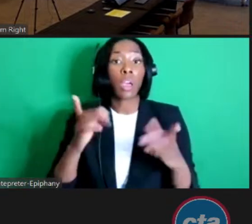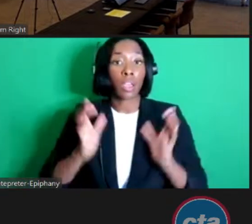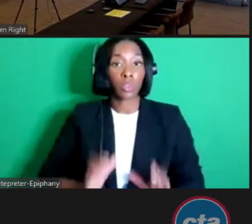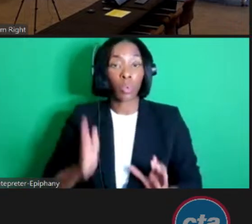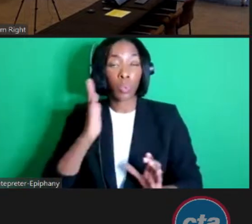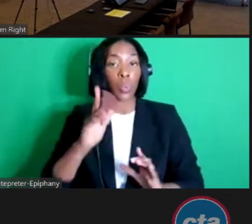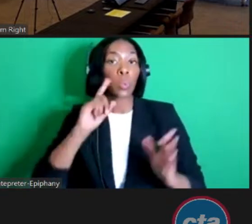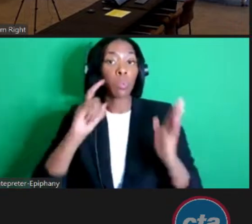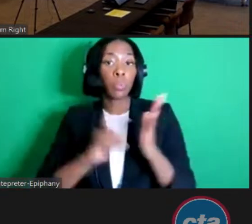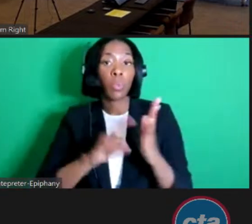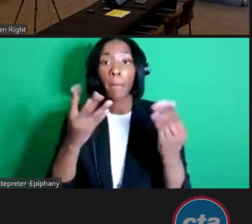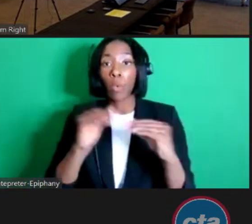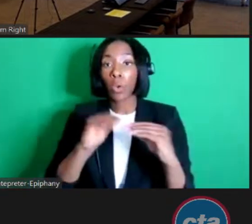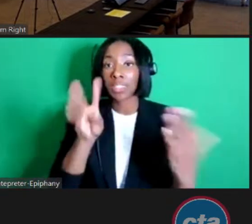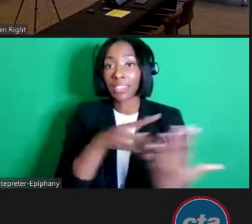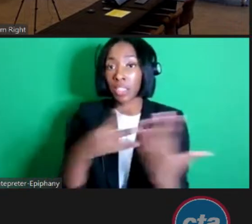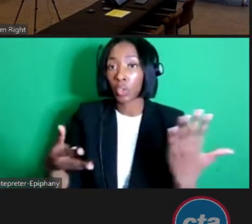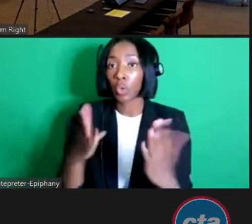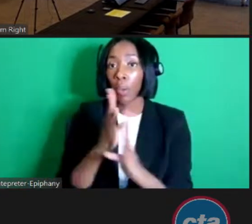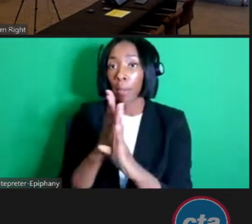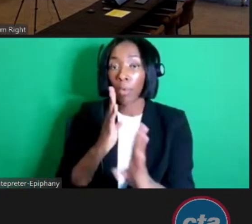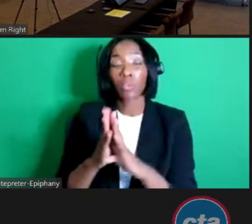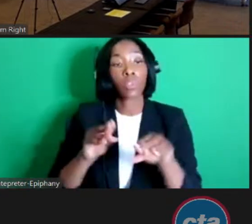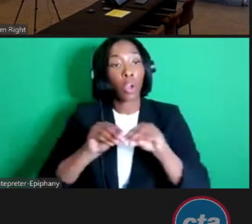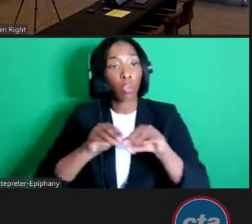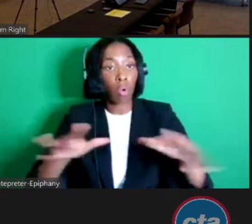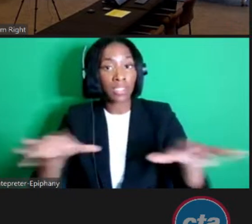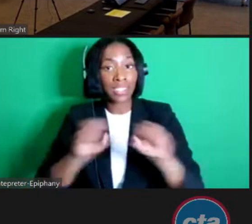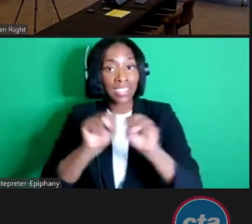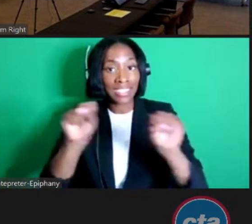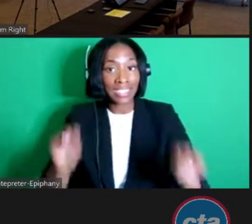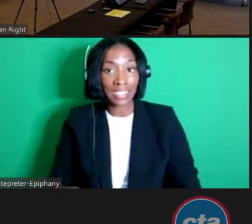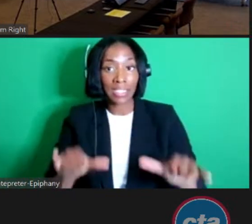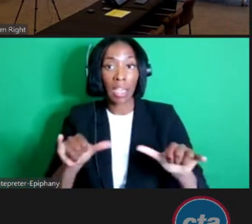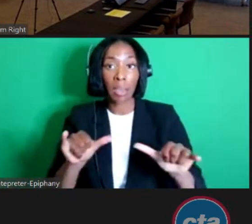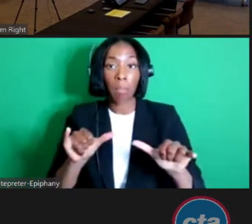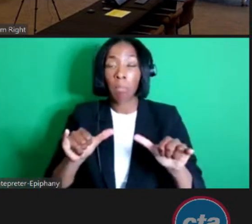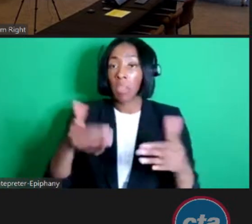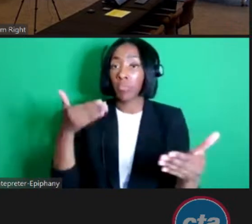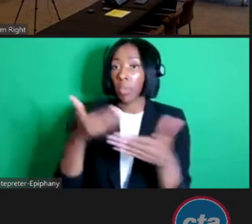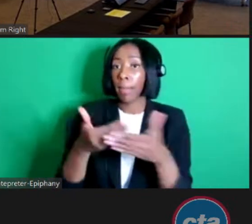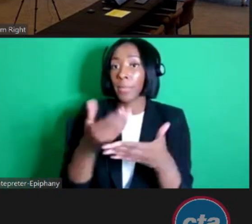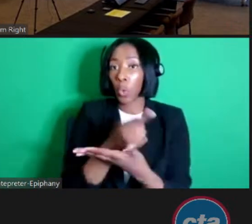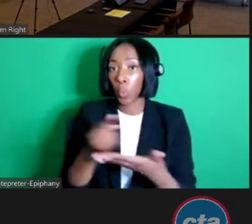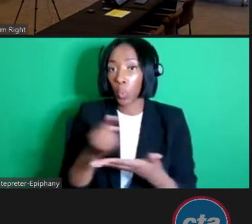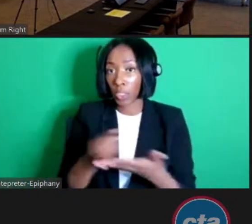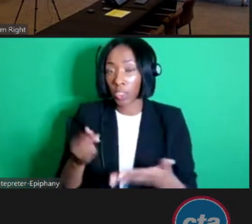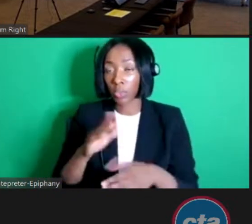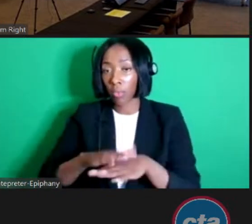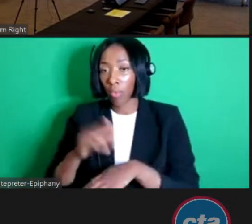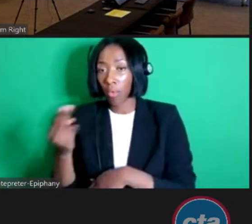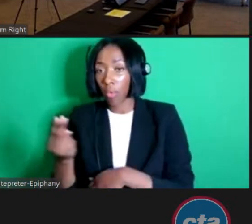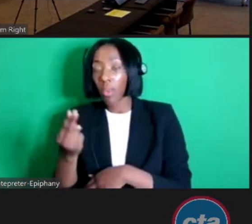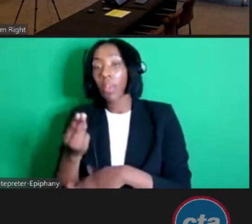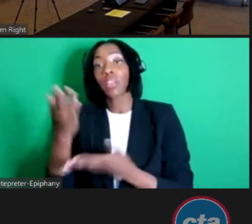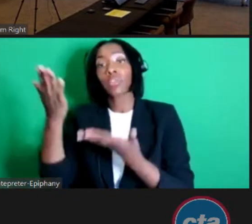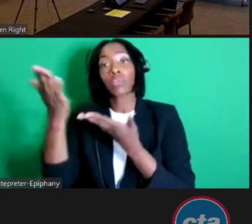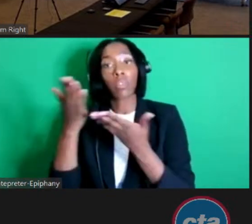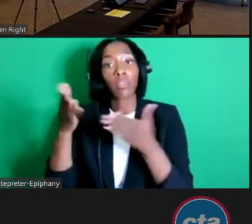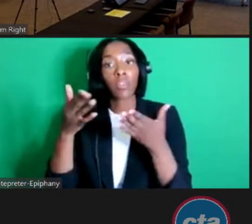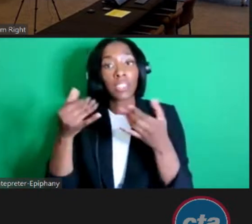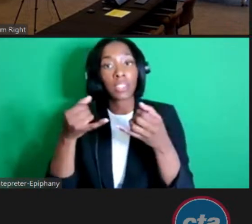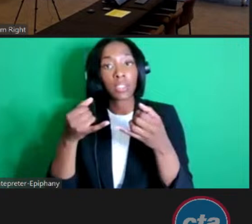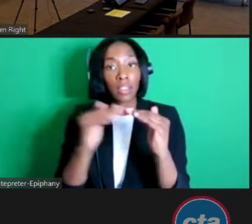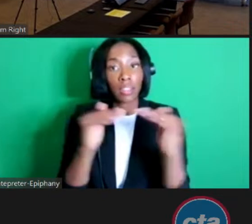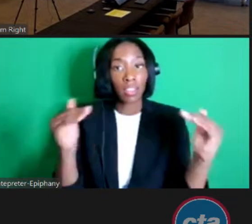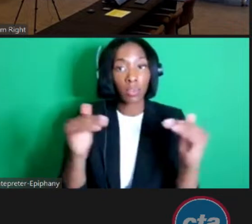services across the system in the coming weeks. On Sunday, March 24th, scheduled service levels on 29 bus routes